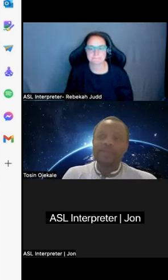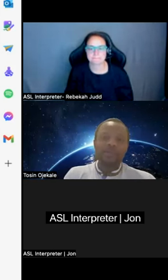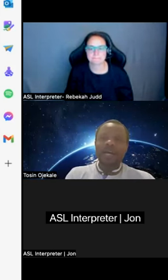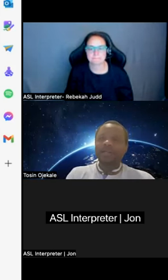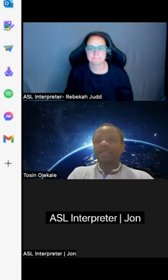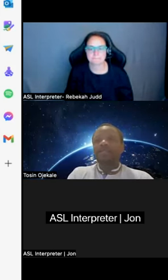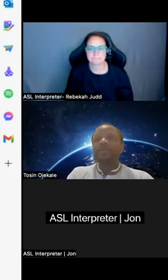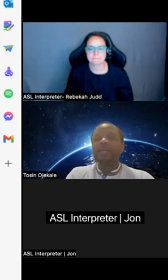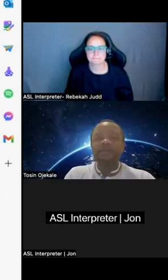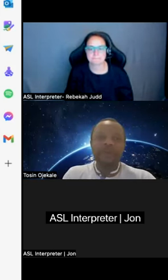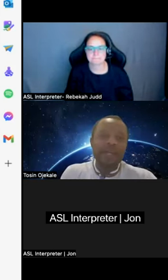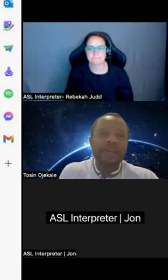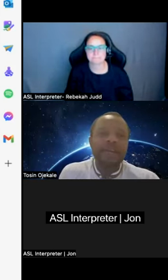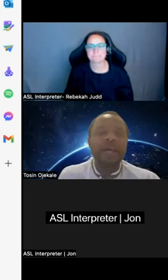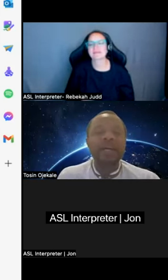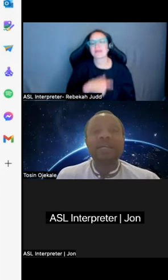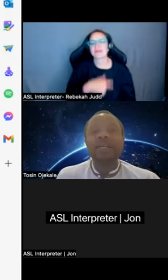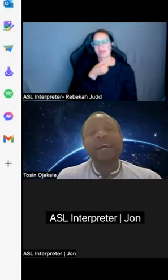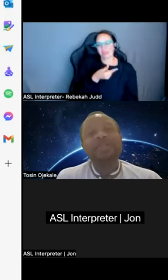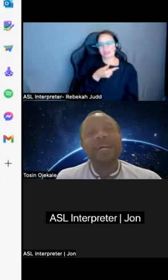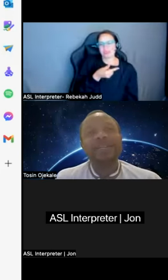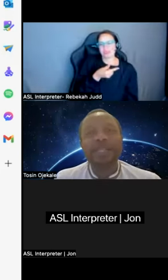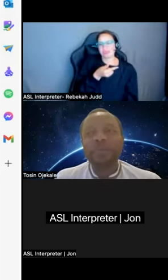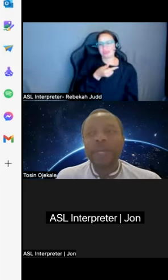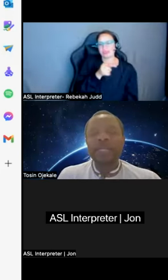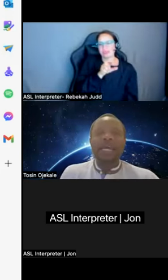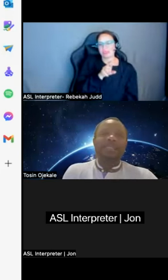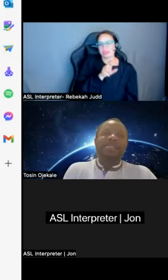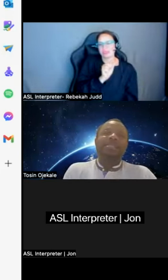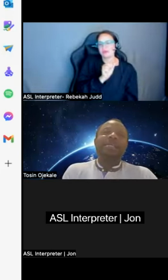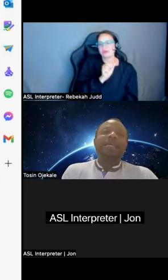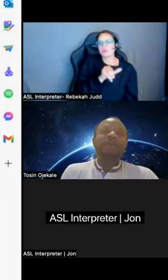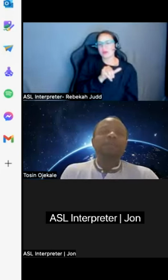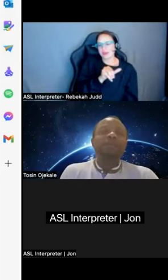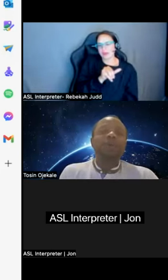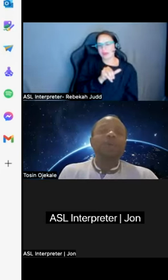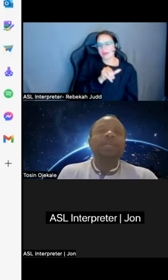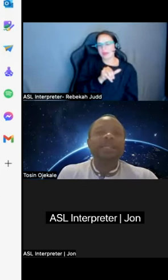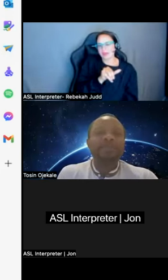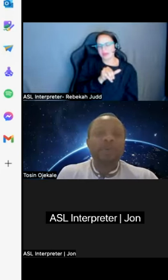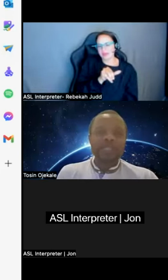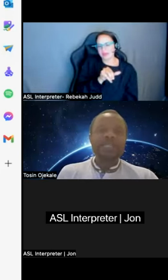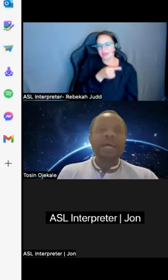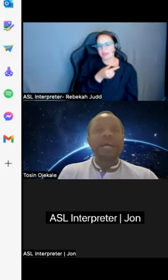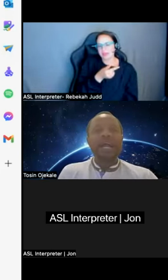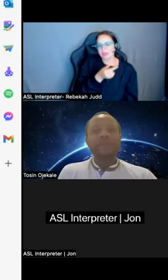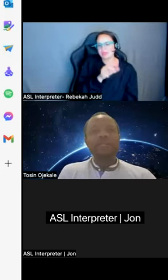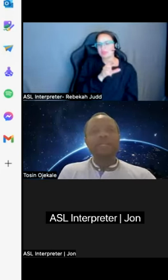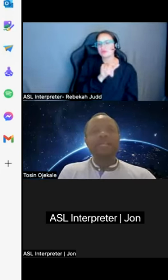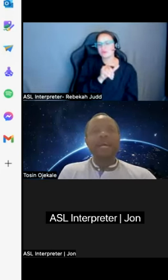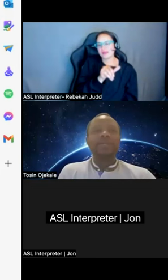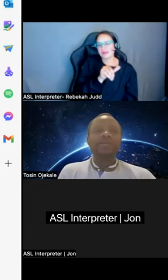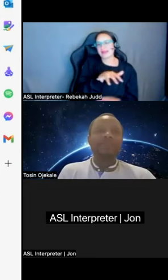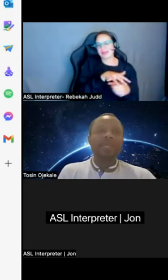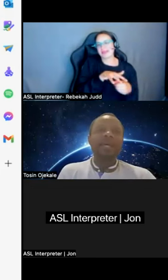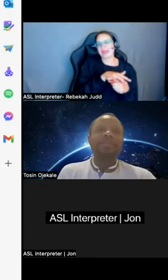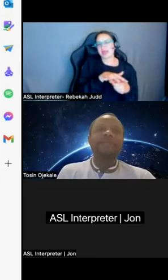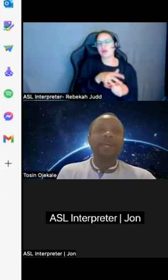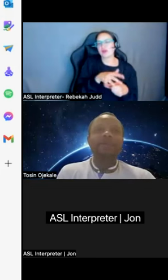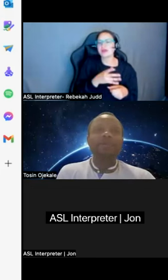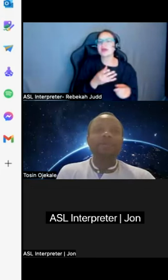Yeah, so that's it. So the gray area. Now that doesn't mean that even though it poses higher risk, that doesn't